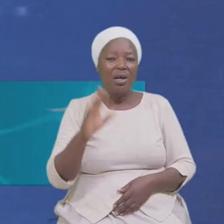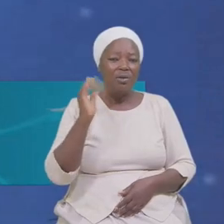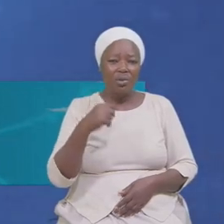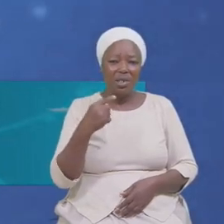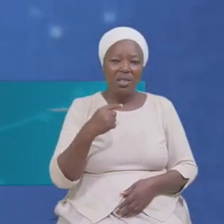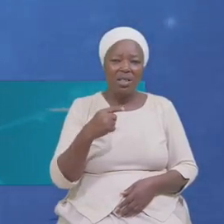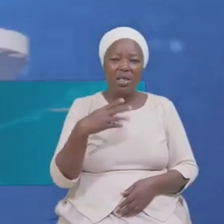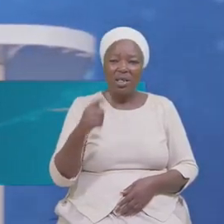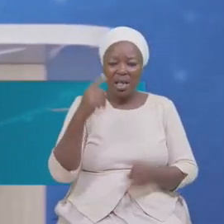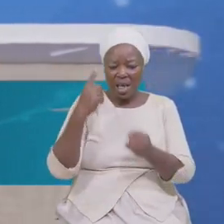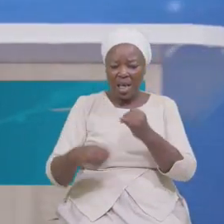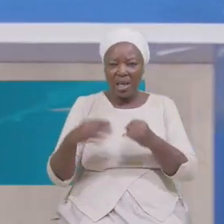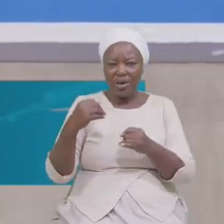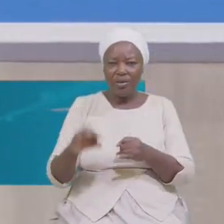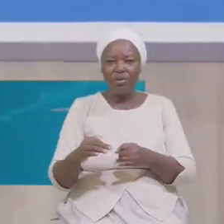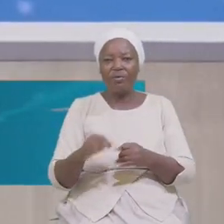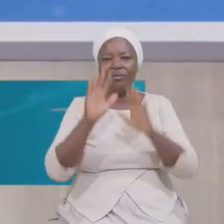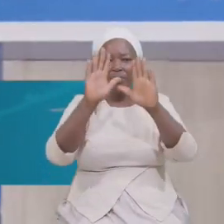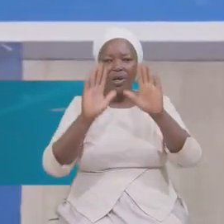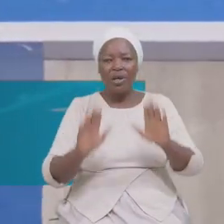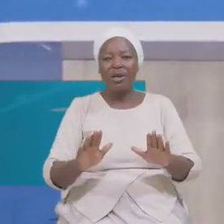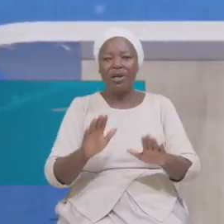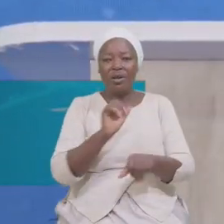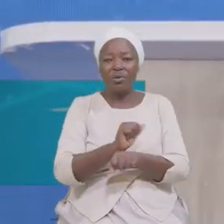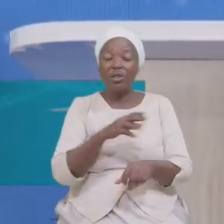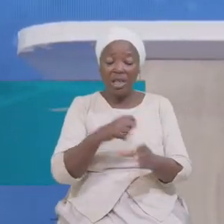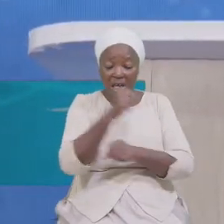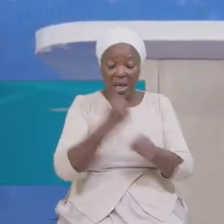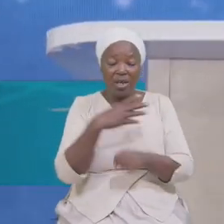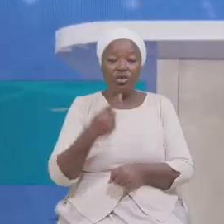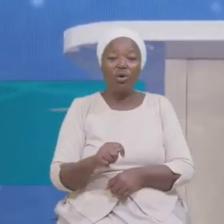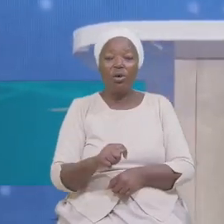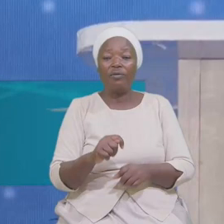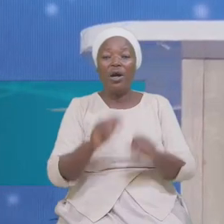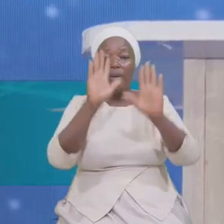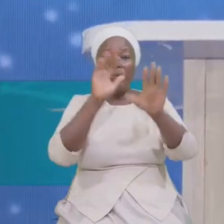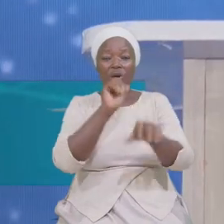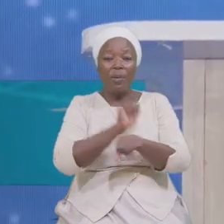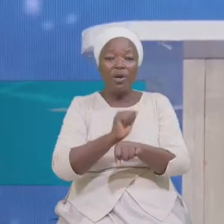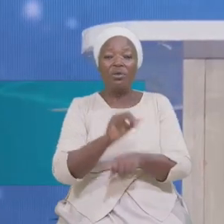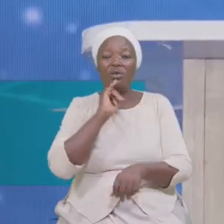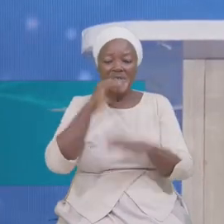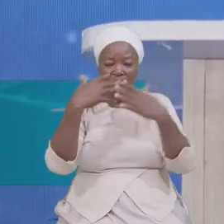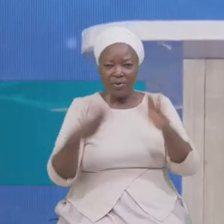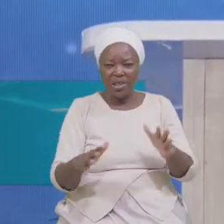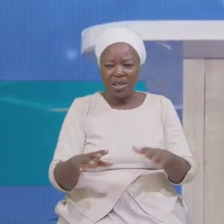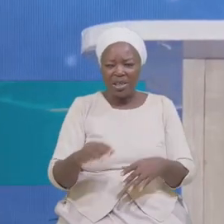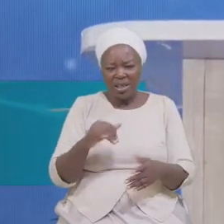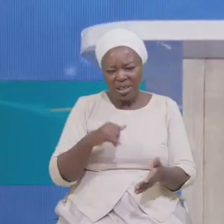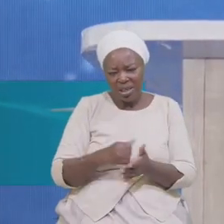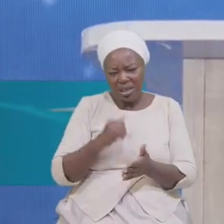of miracle is past. It's either they do not really delve into the